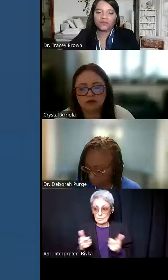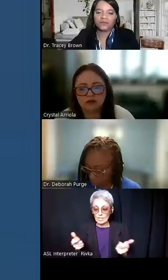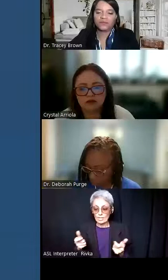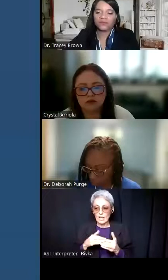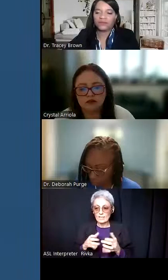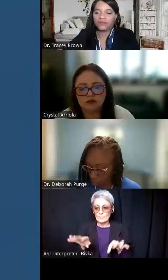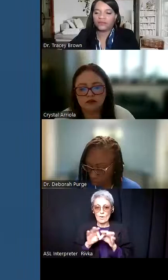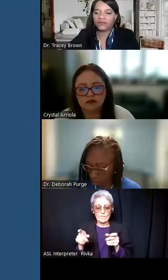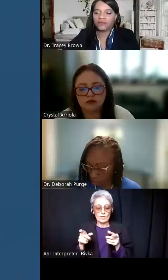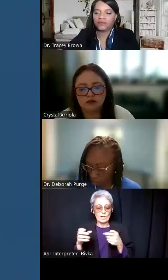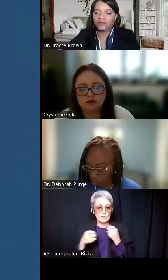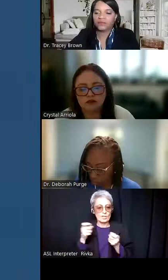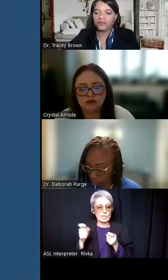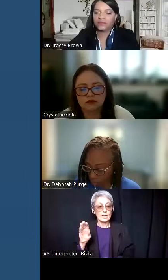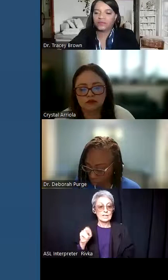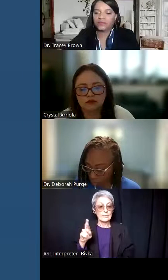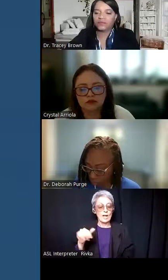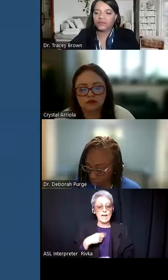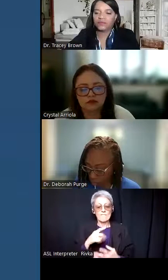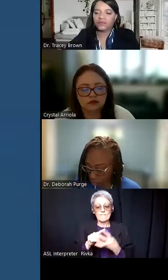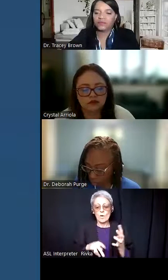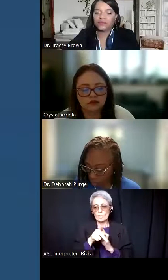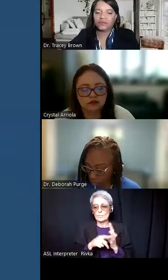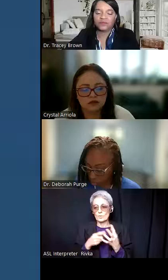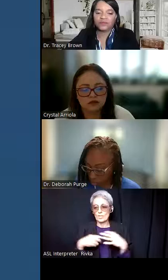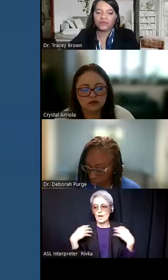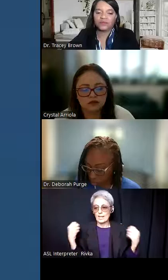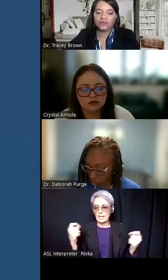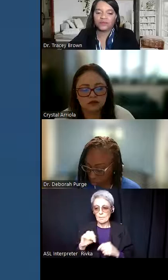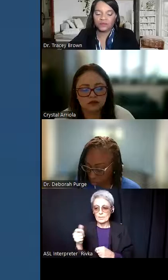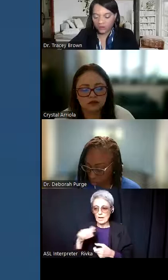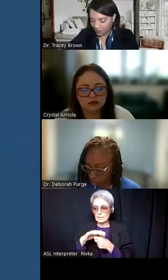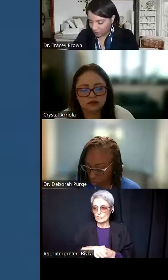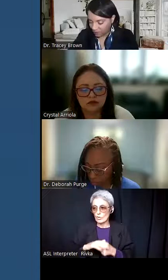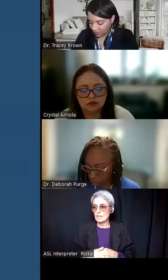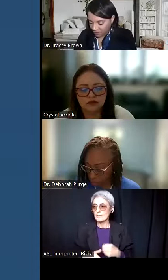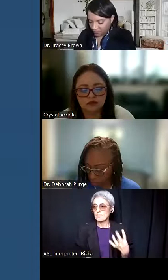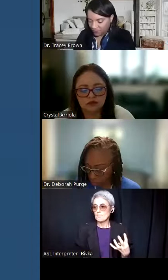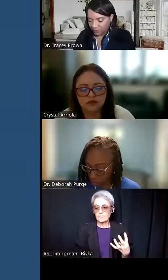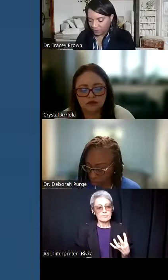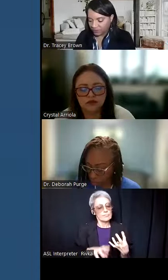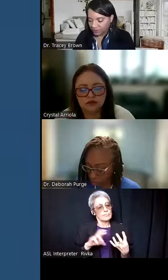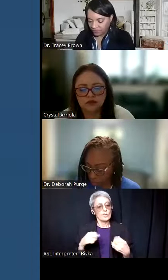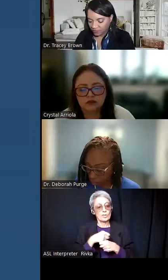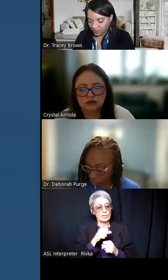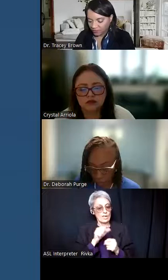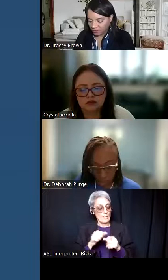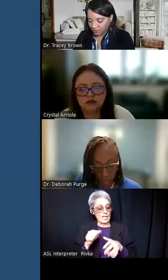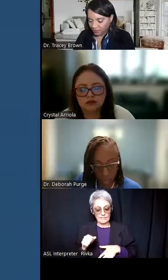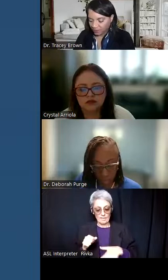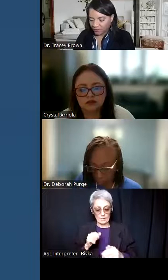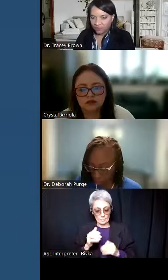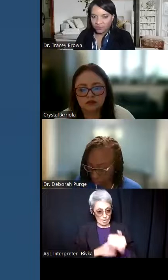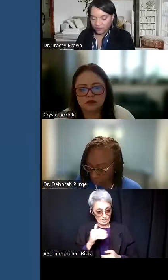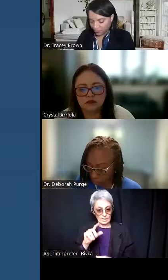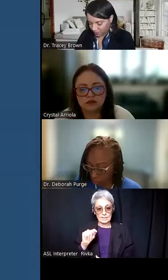TBRI uses 3 sets of principles to begin the healing caused by toxic stress. By recreating the developmental process,